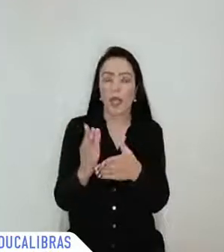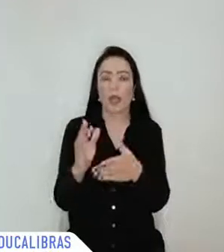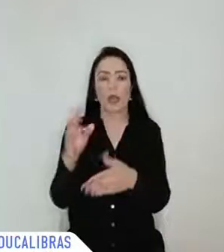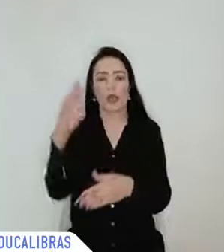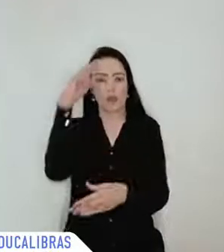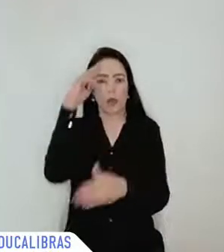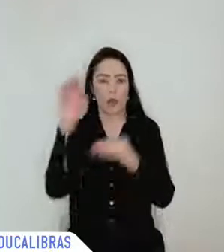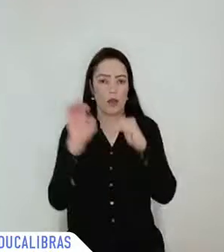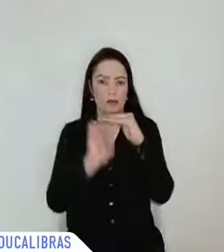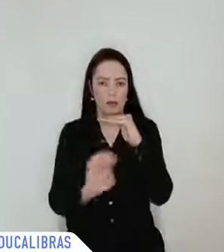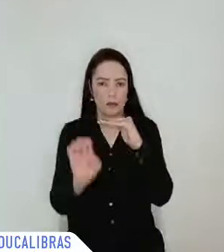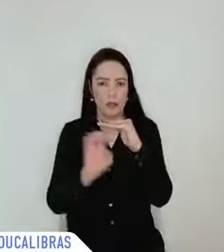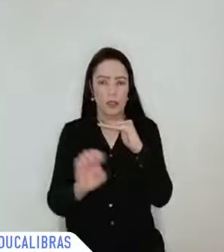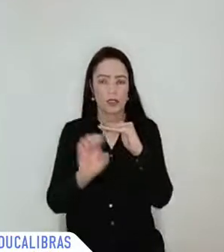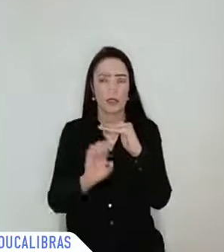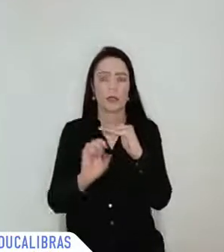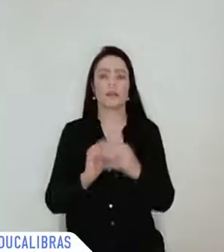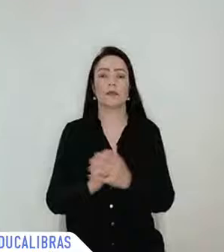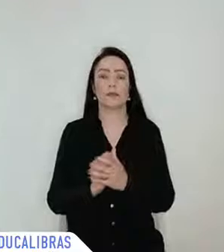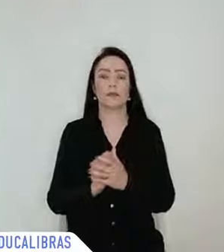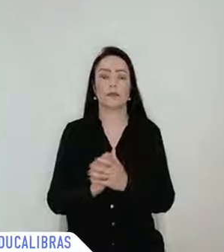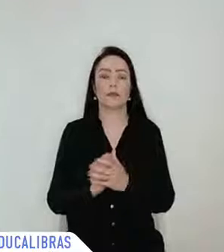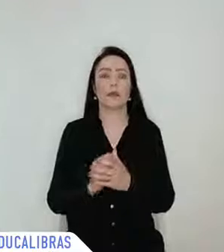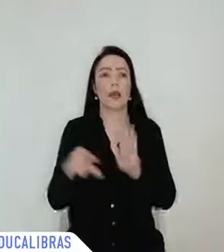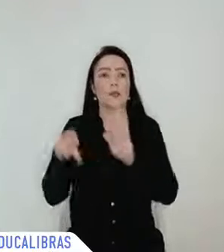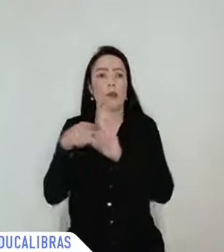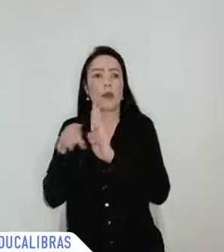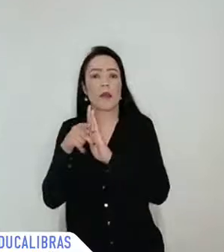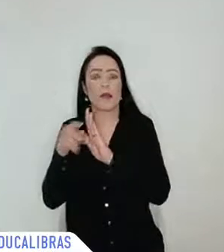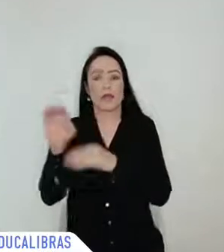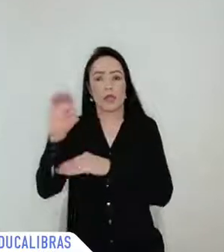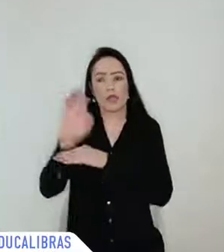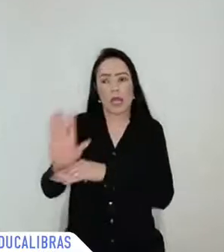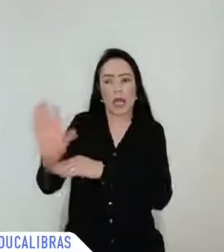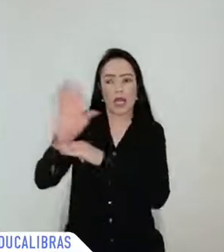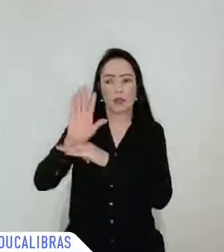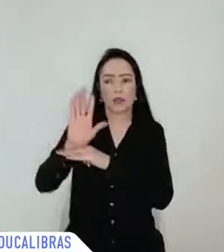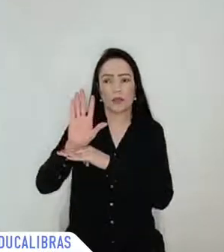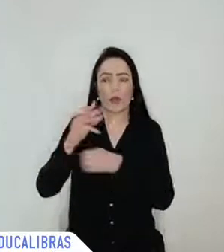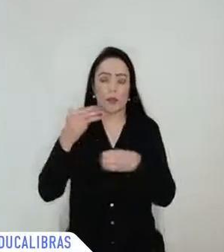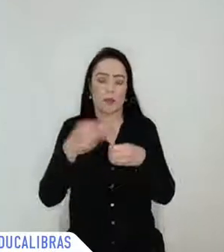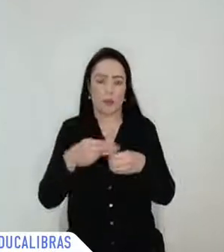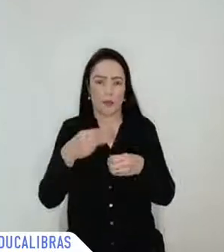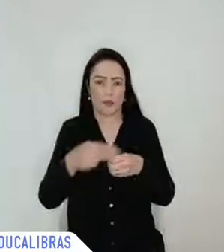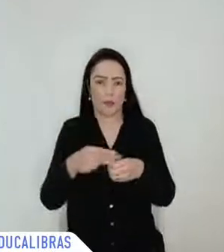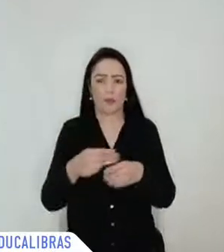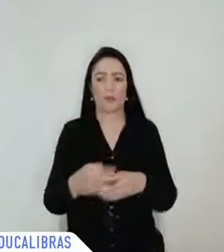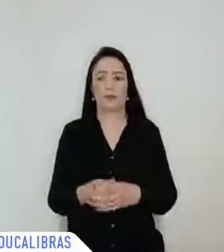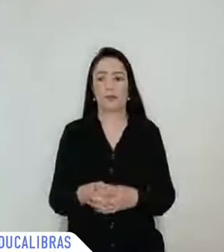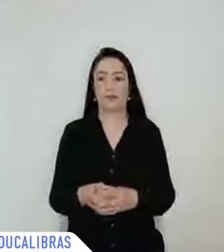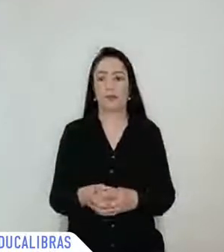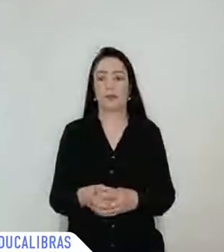worked a little bit on that, and we have some executive at state and